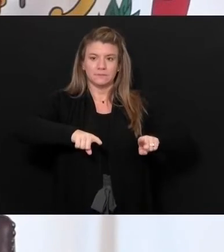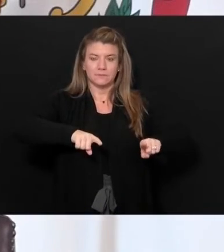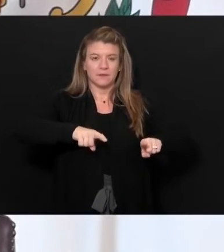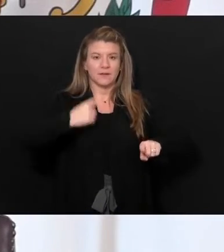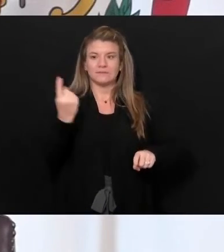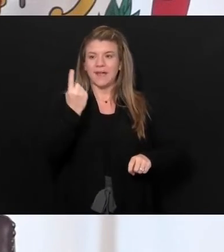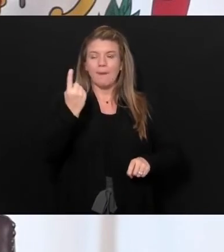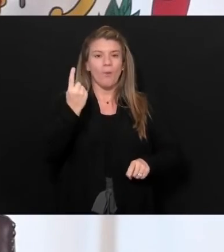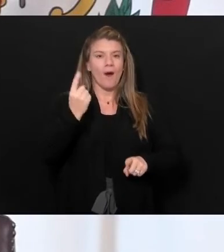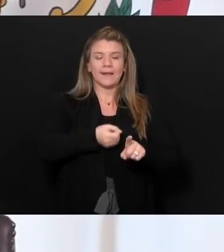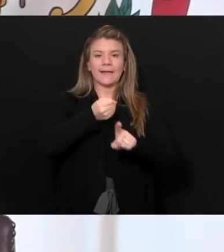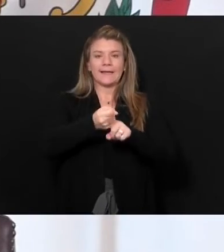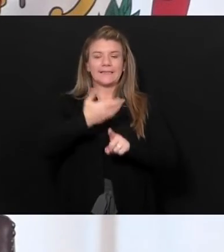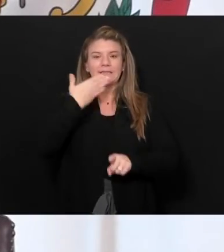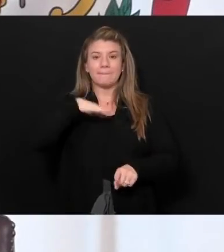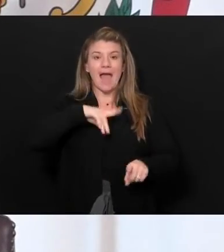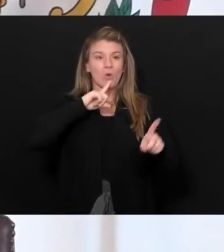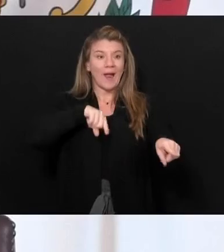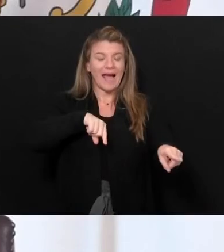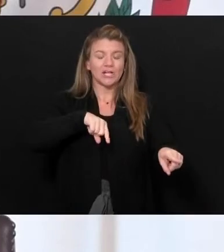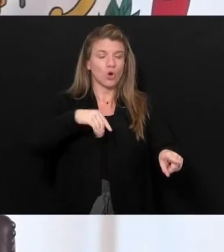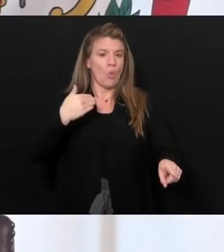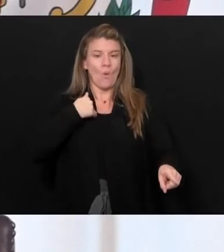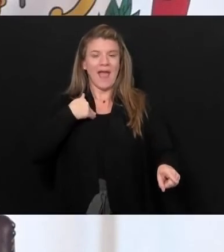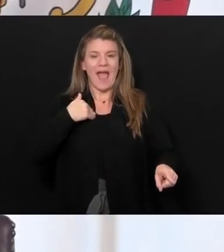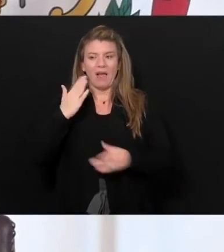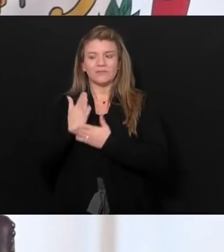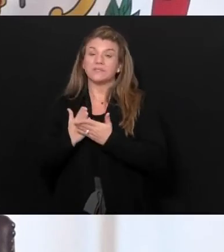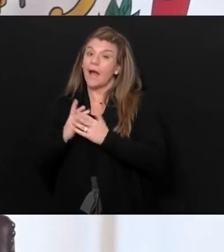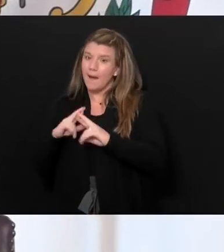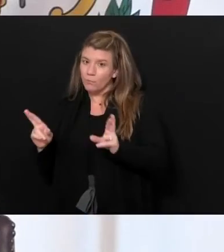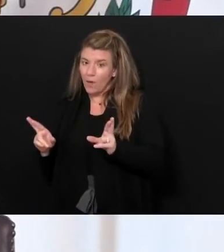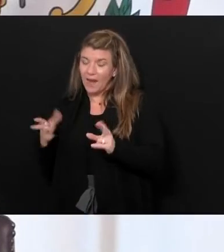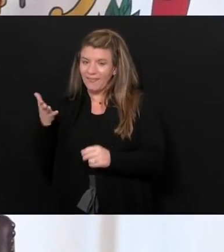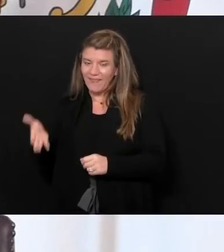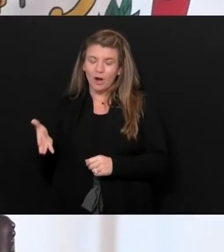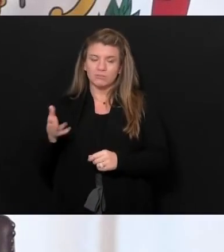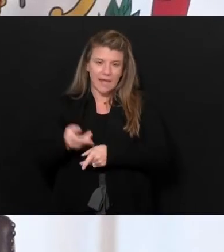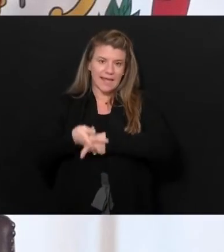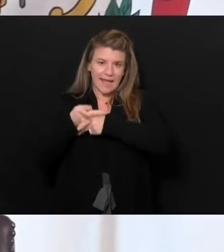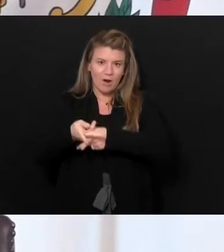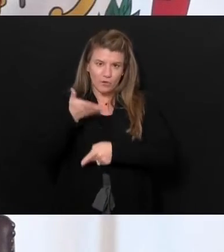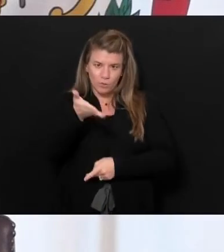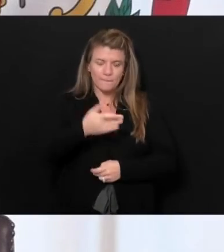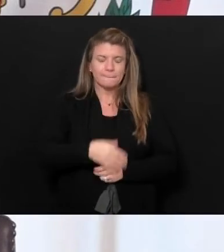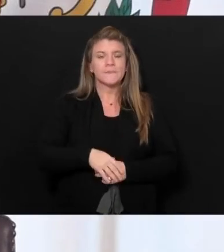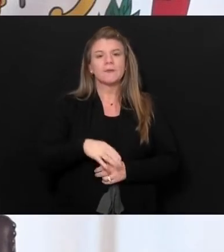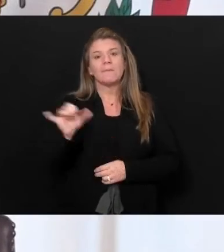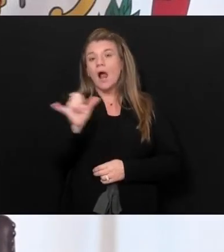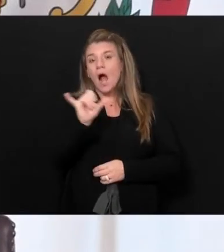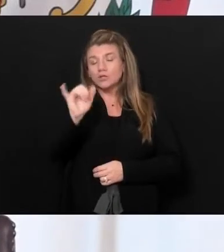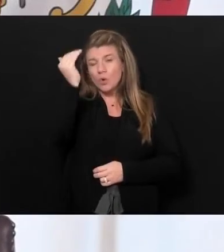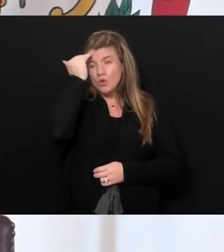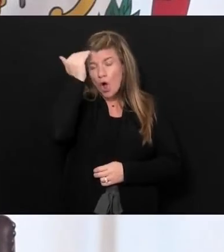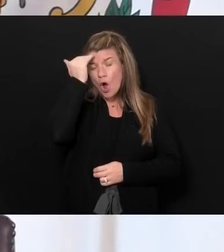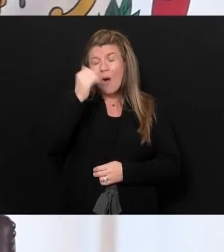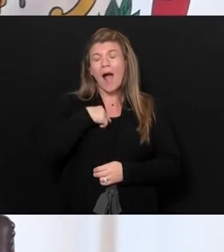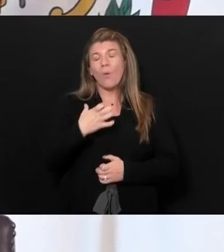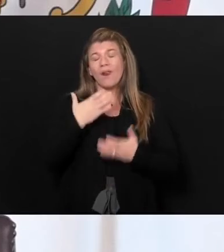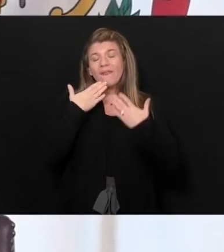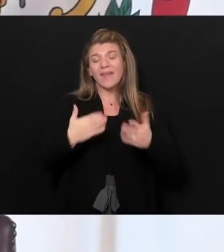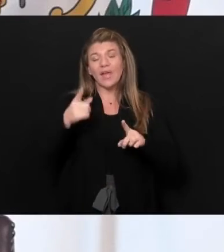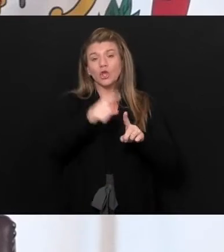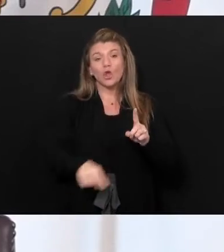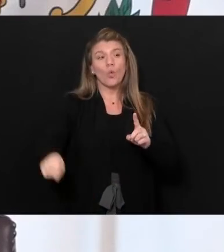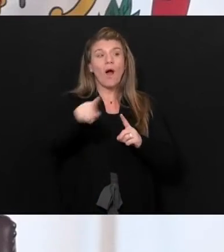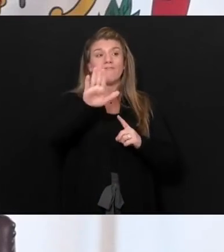bad reaction, that we'll be able to take care of with the EpiPens there. But all that being said, again, I thank everybody